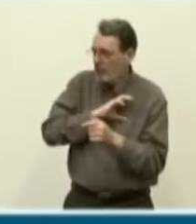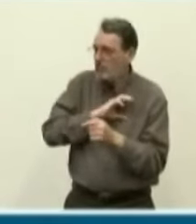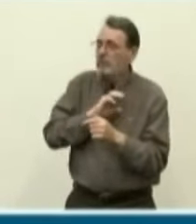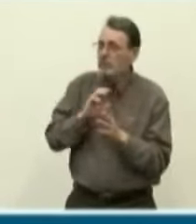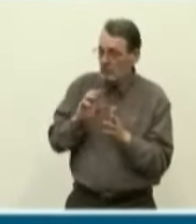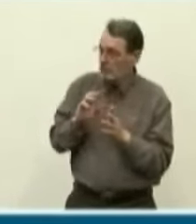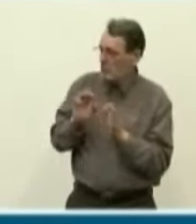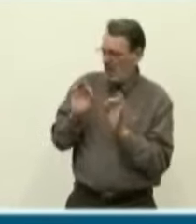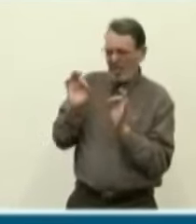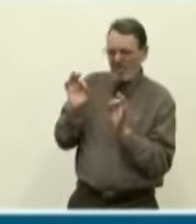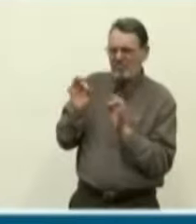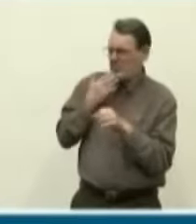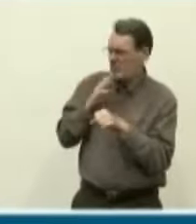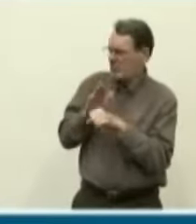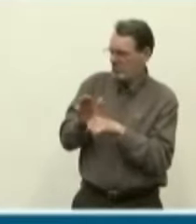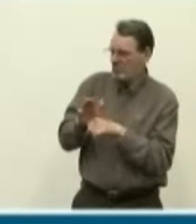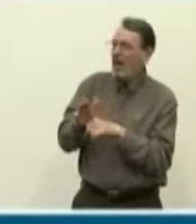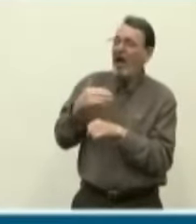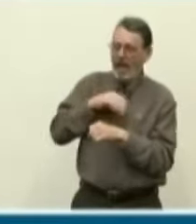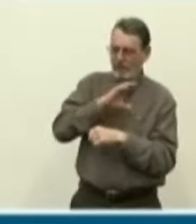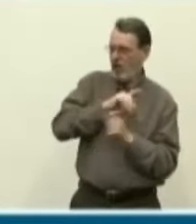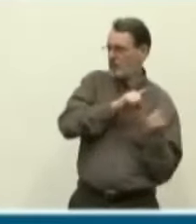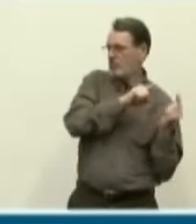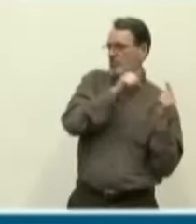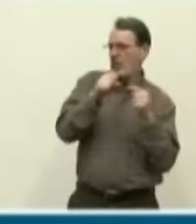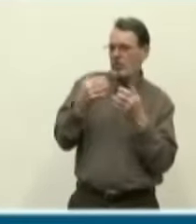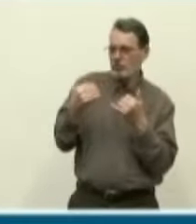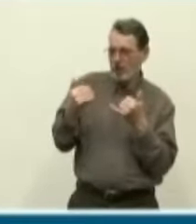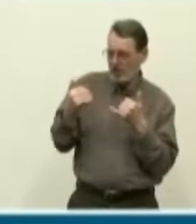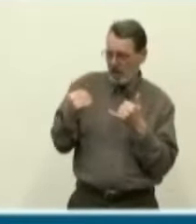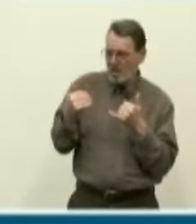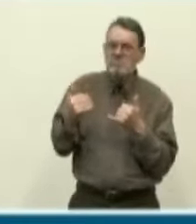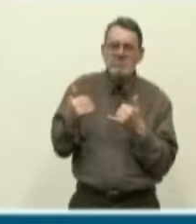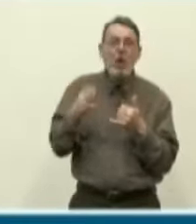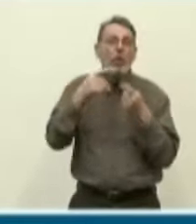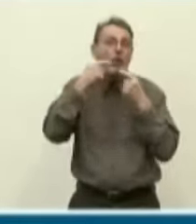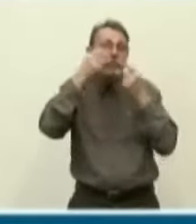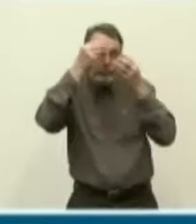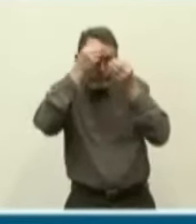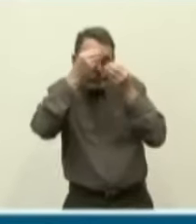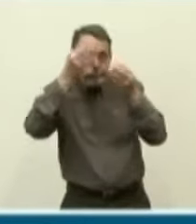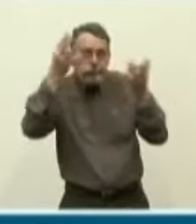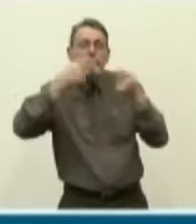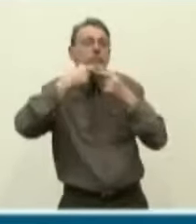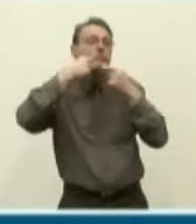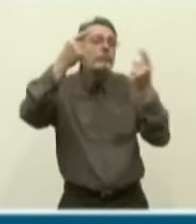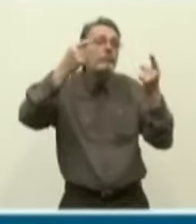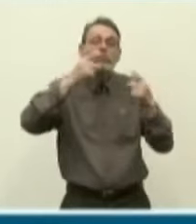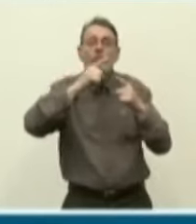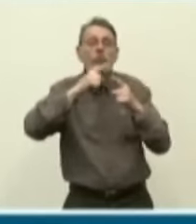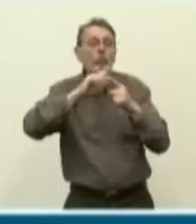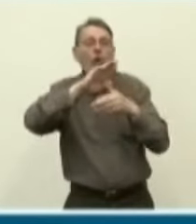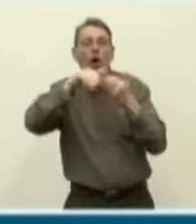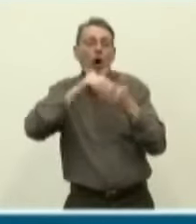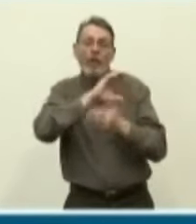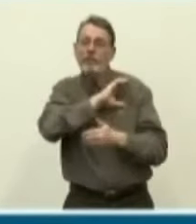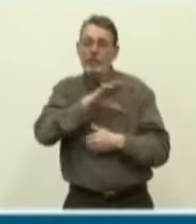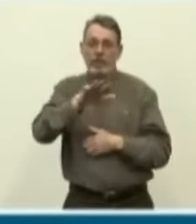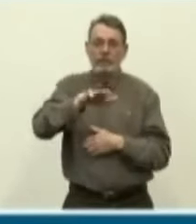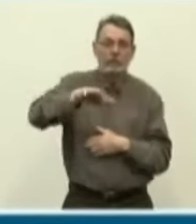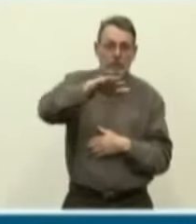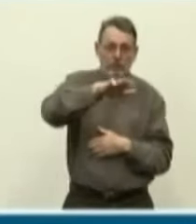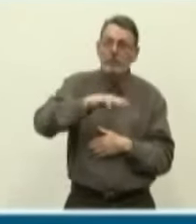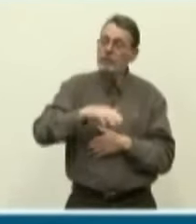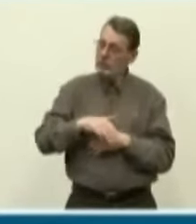gave me would be enough. I have an officer on the way right now, and we are broadcasting the information for offices in the area. Did you happen to see